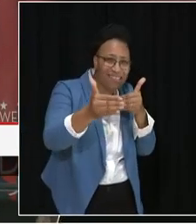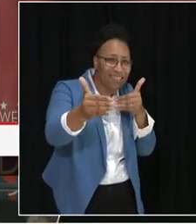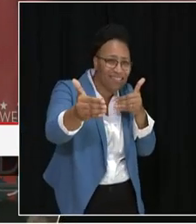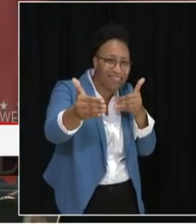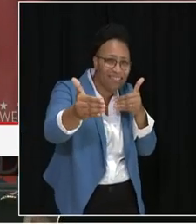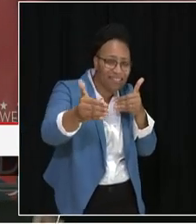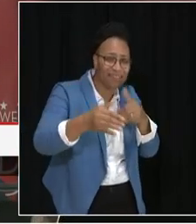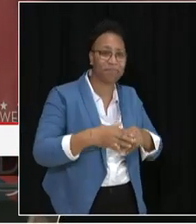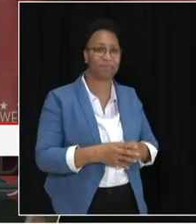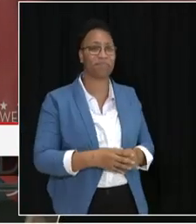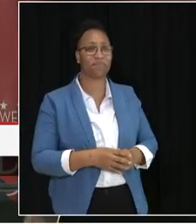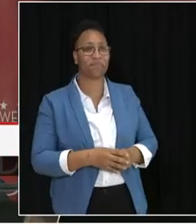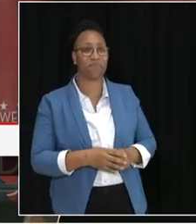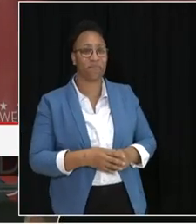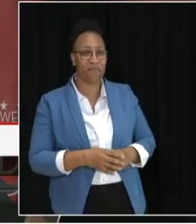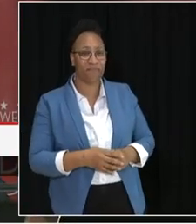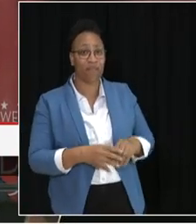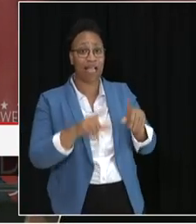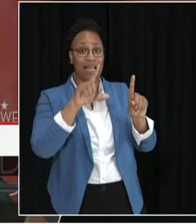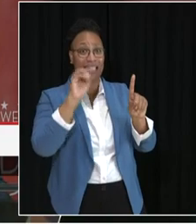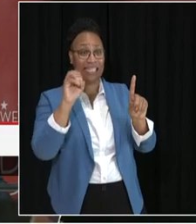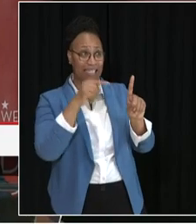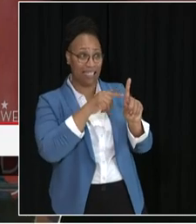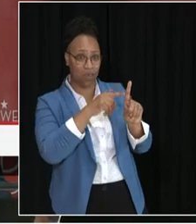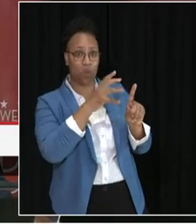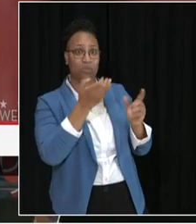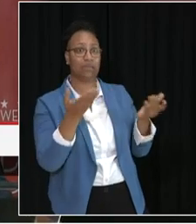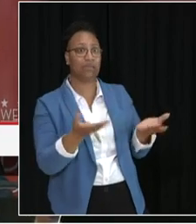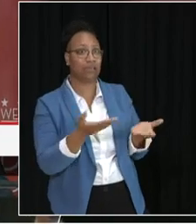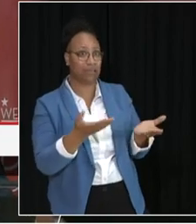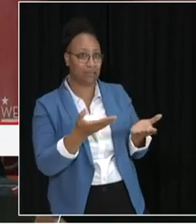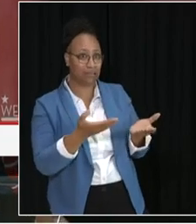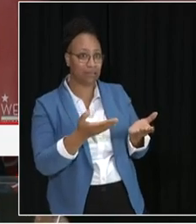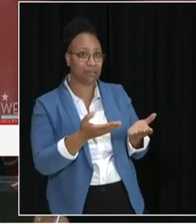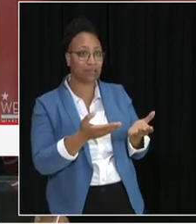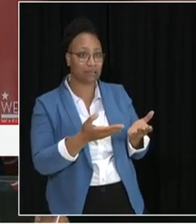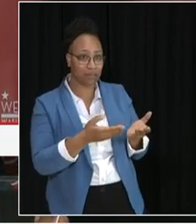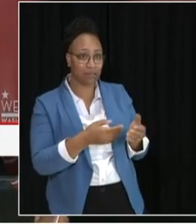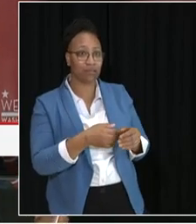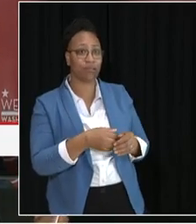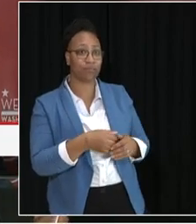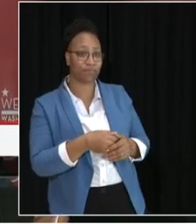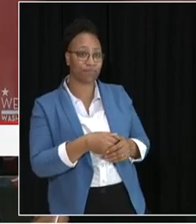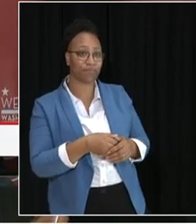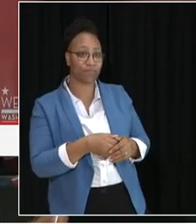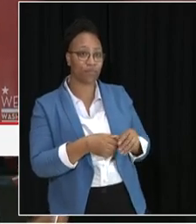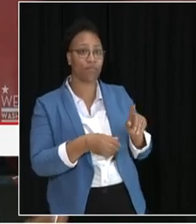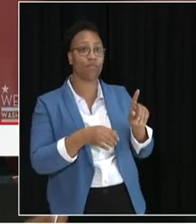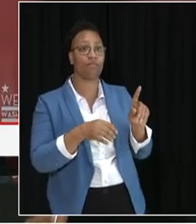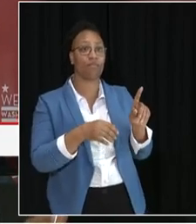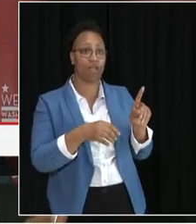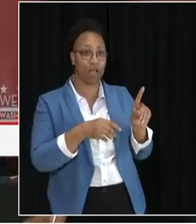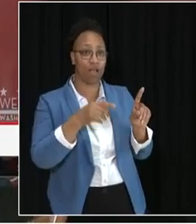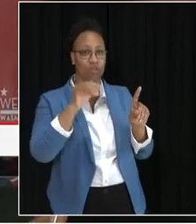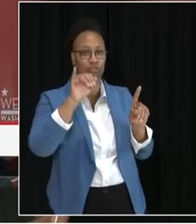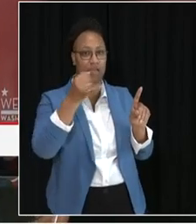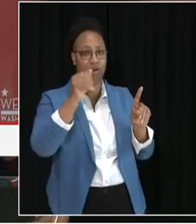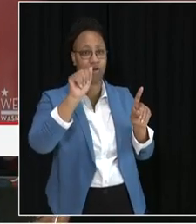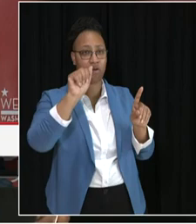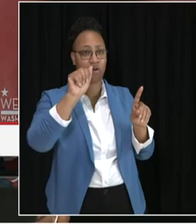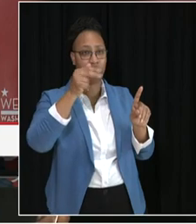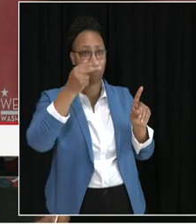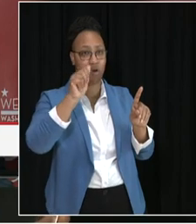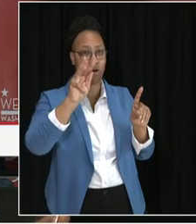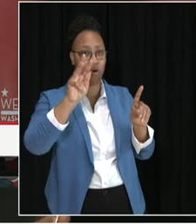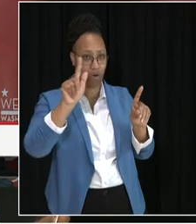the Jayhawk. And our firefighters and EMS personnel in particular were called to